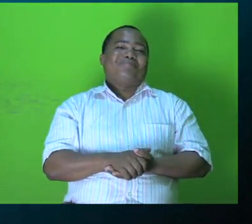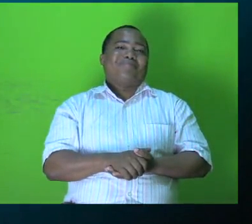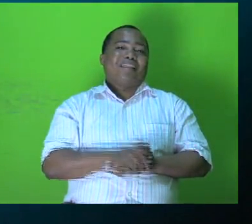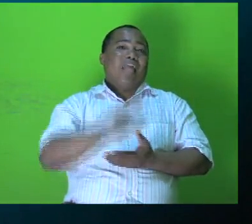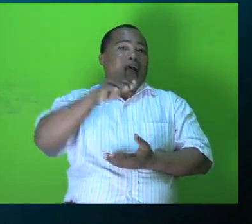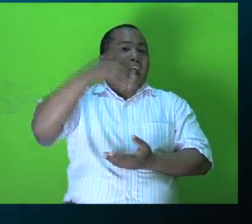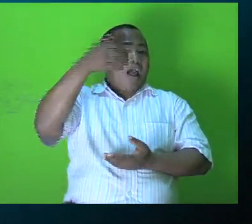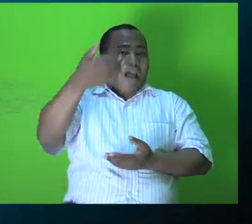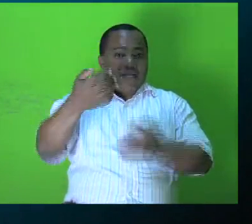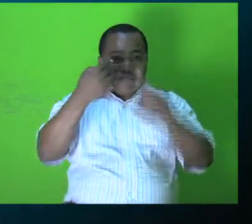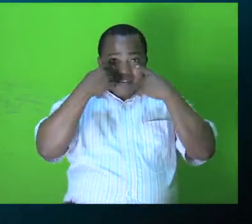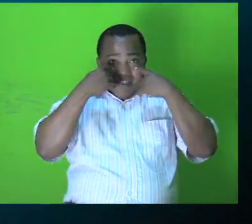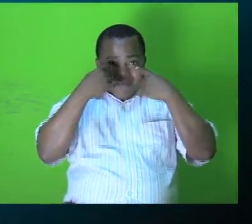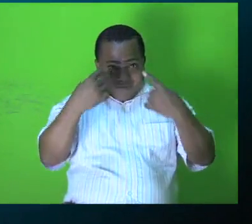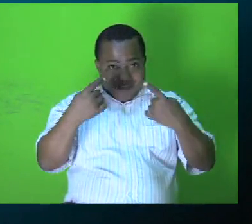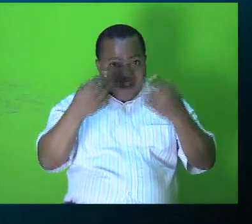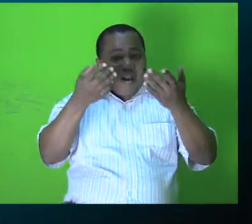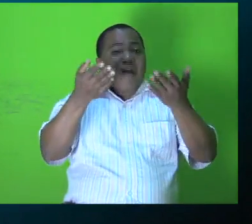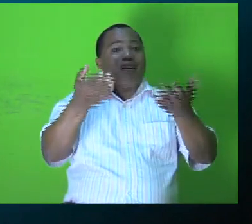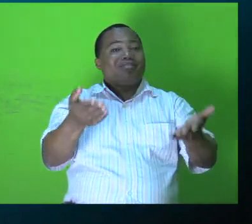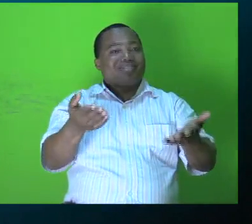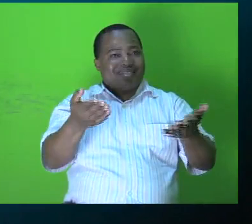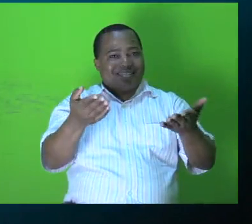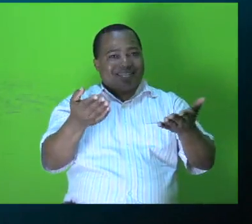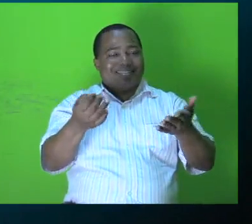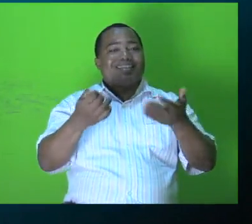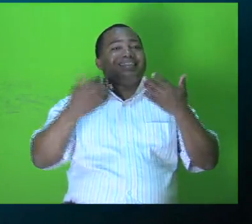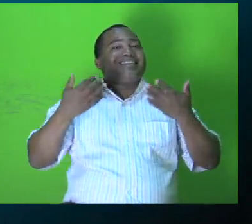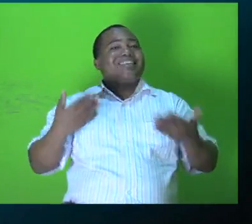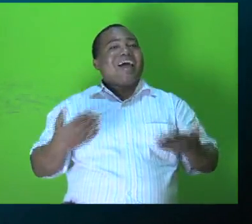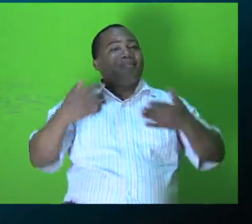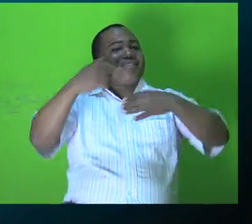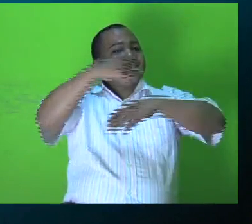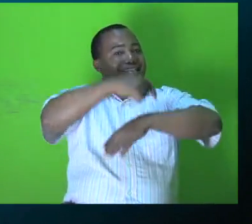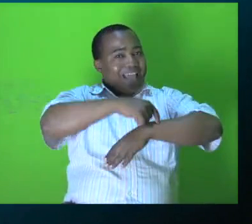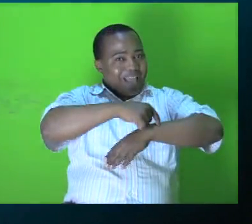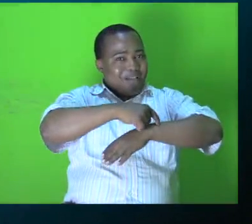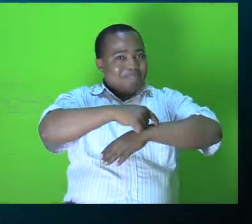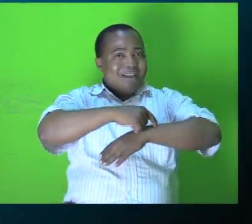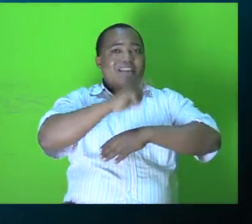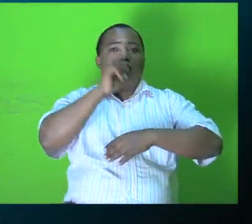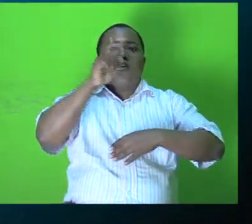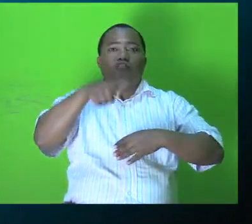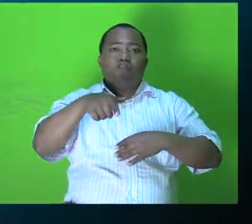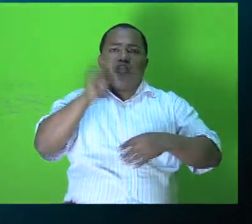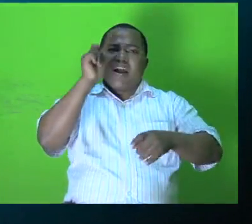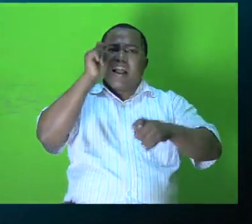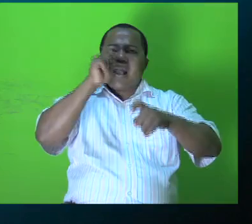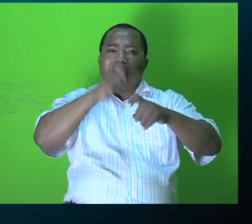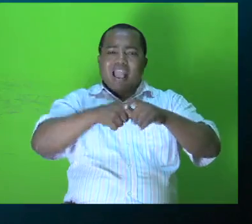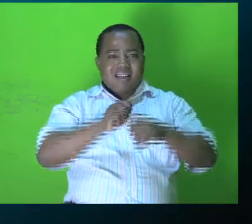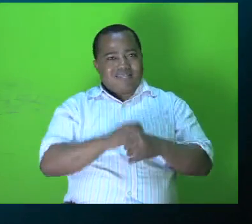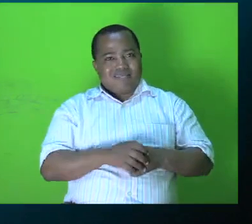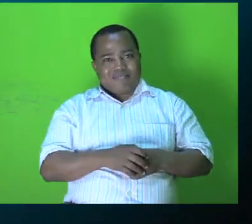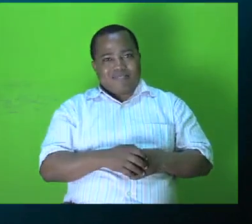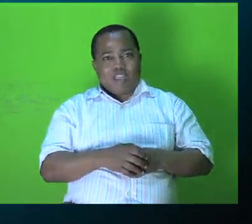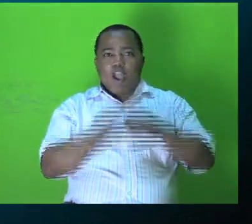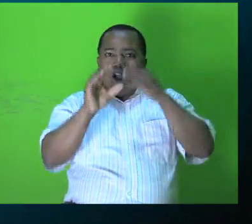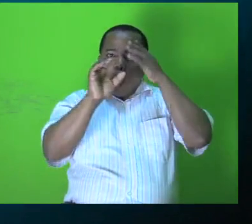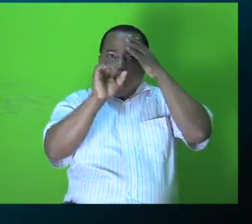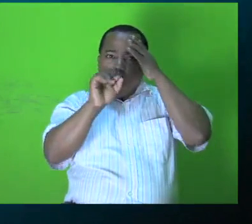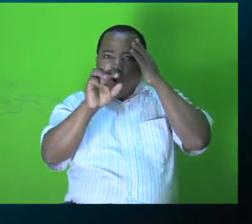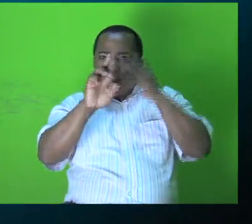After viewing on the spermatogonium, now is the time for ogonium. The